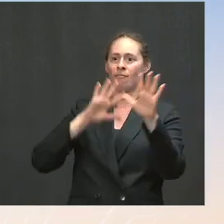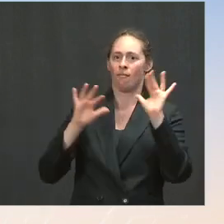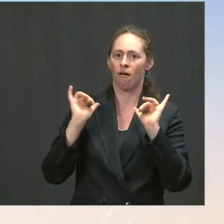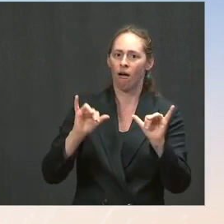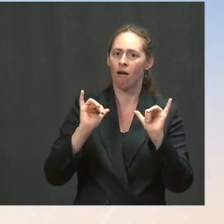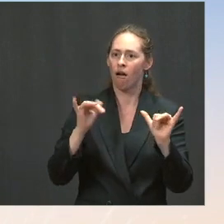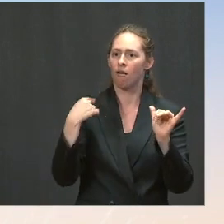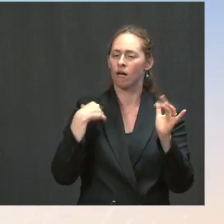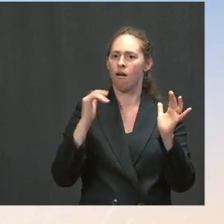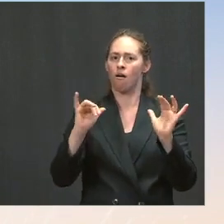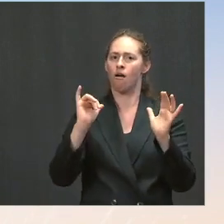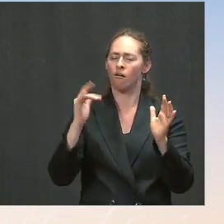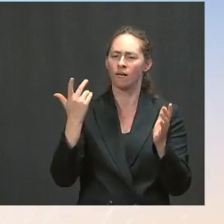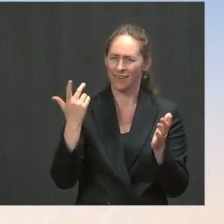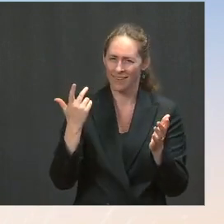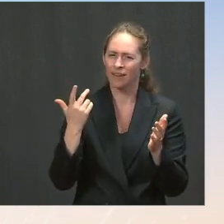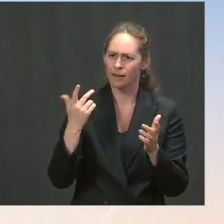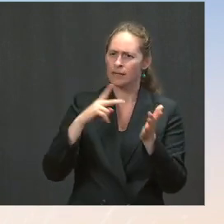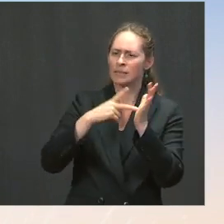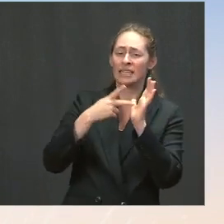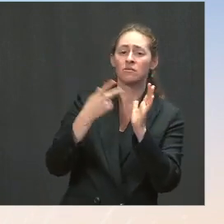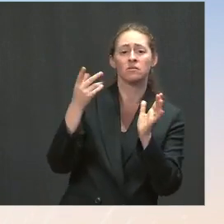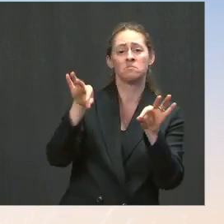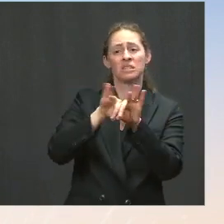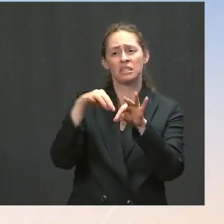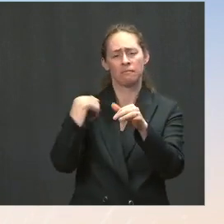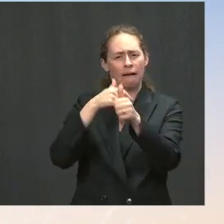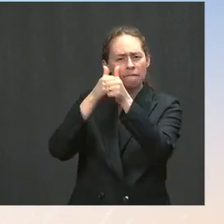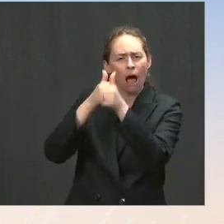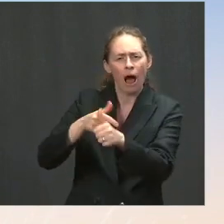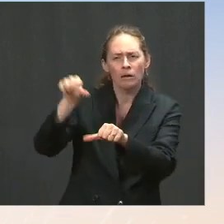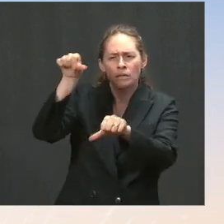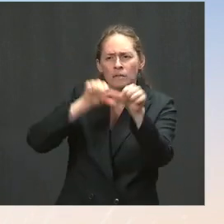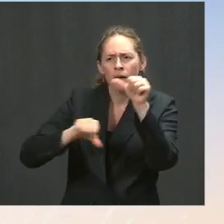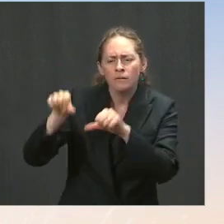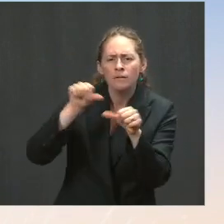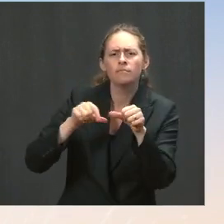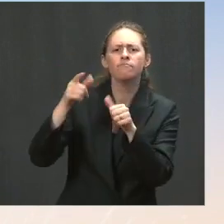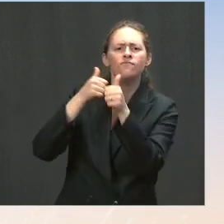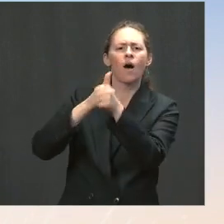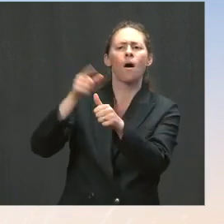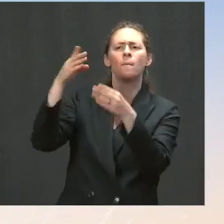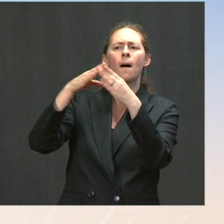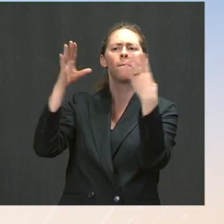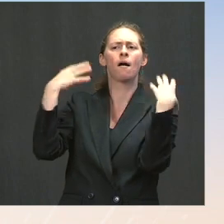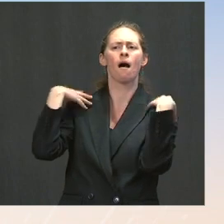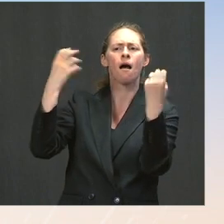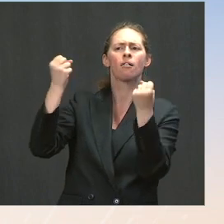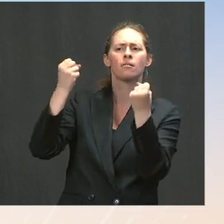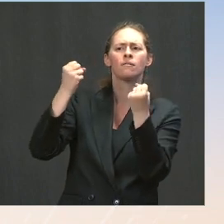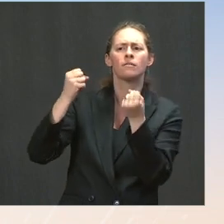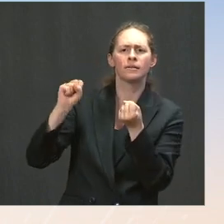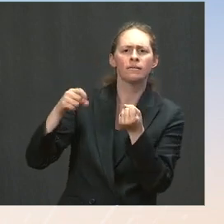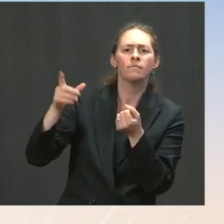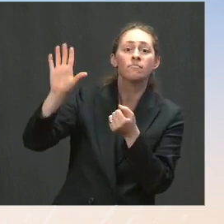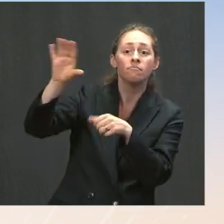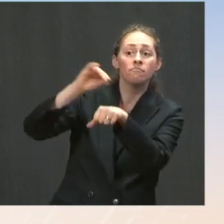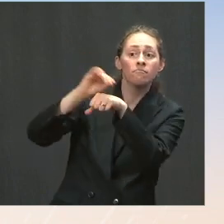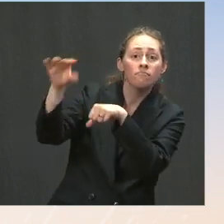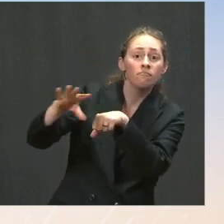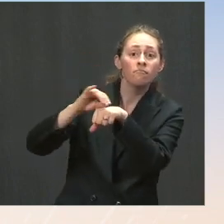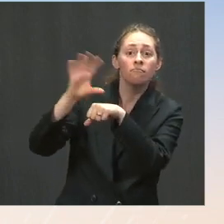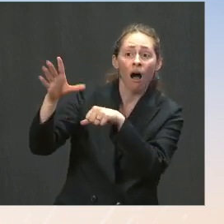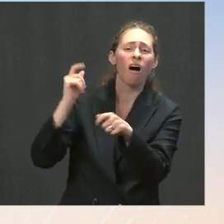going to continue to be guided by science, look at public health data in order to provide new guidance if it's needed to save